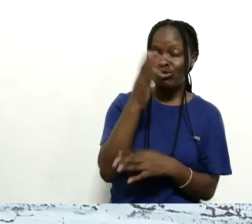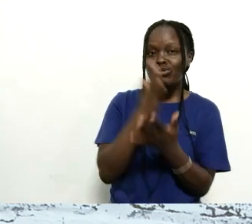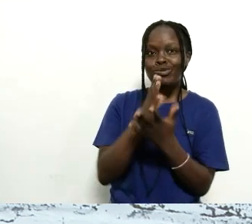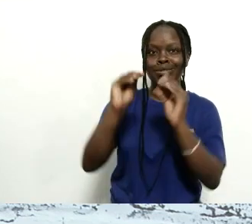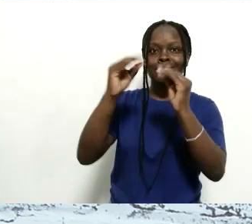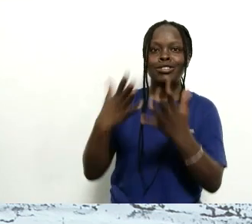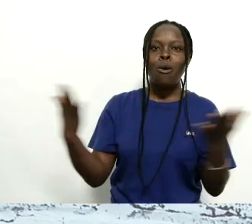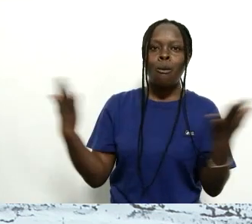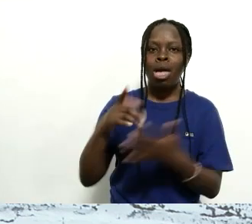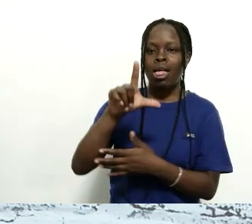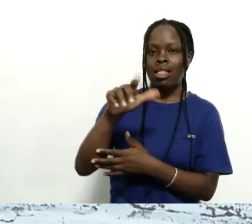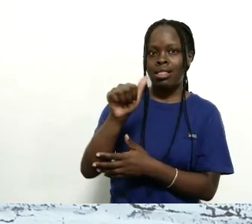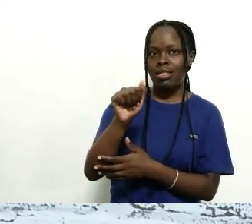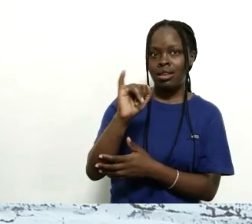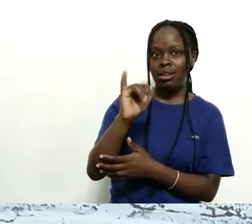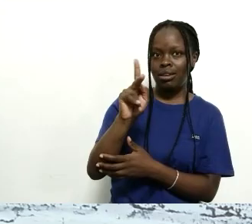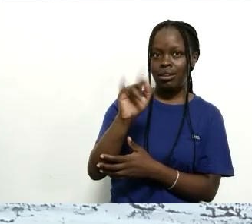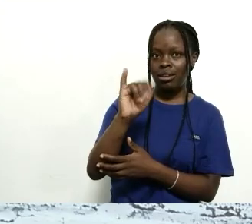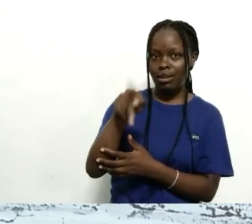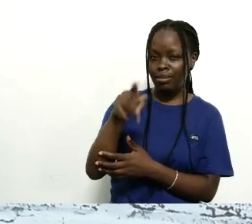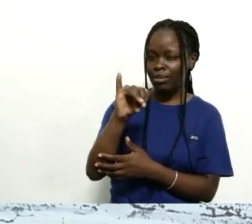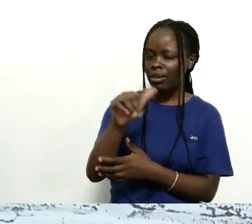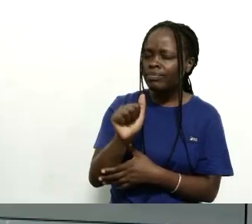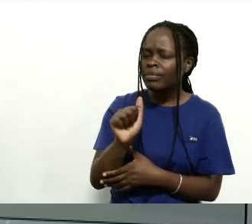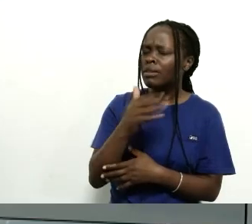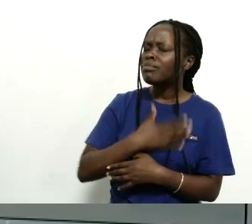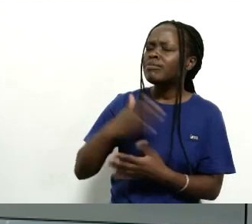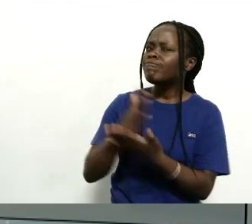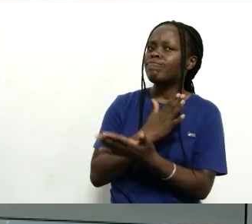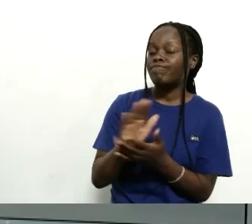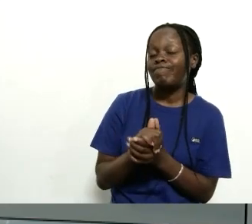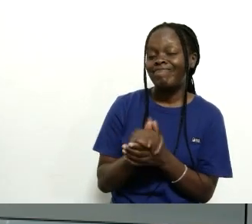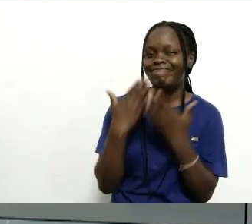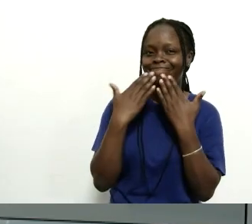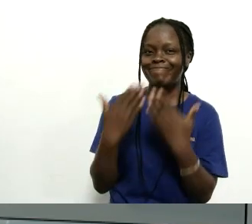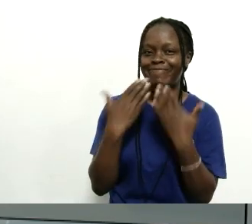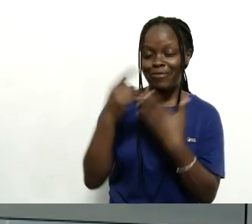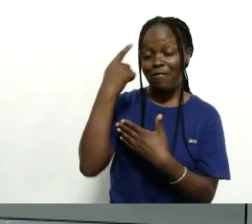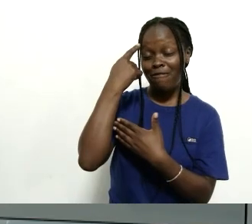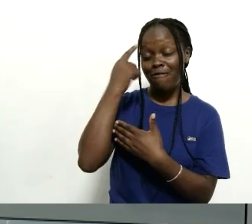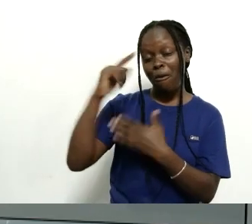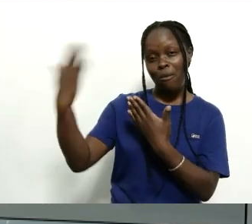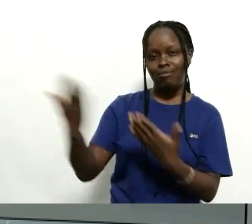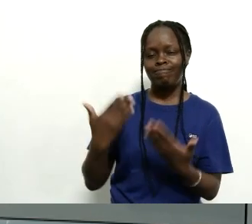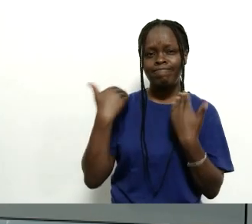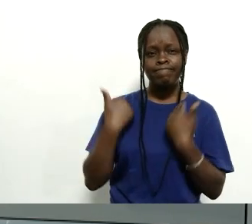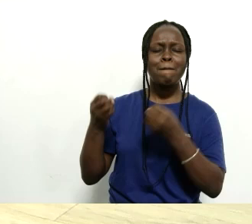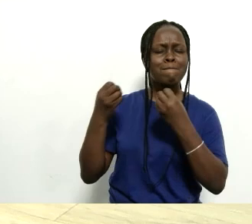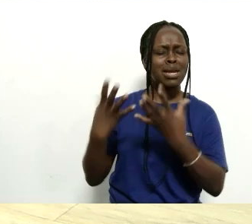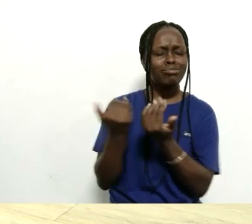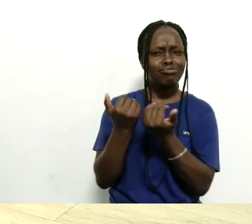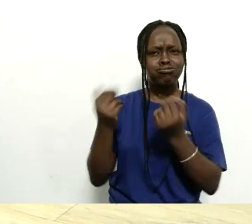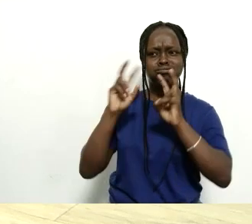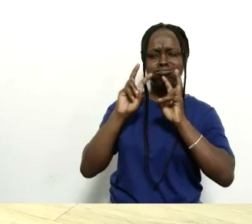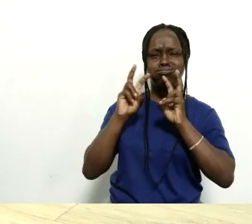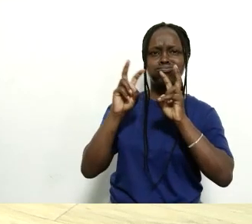just deploy an EdTech solution. There needs to be a lot of support given so that that solution,